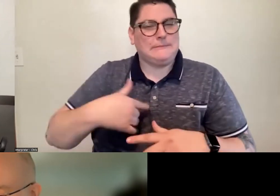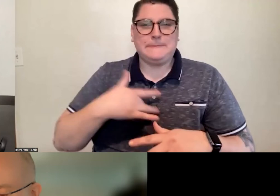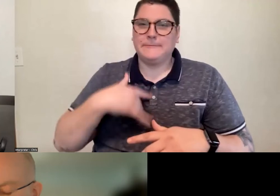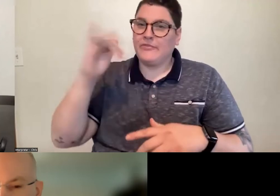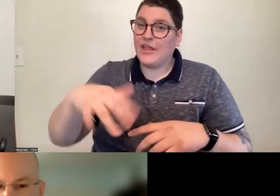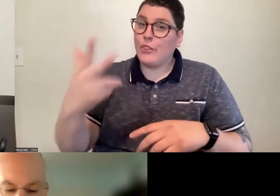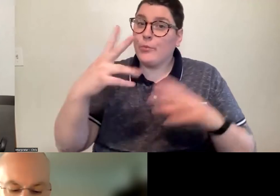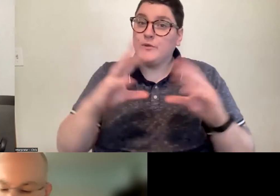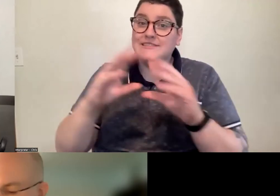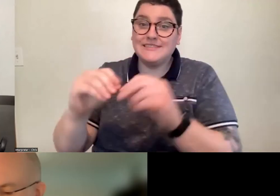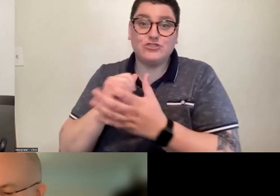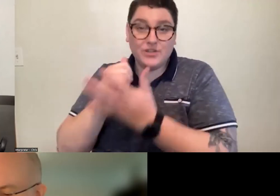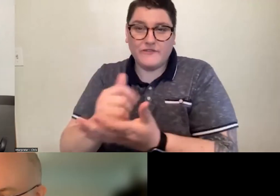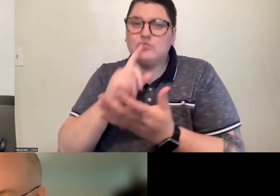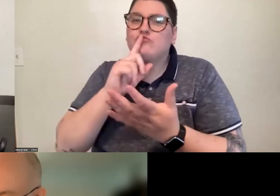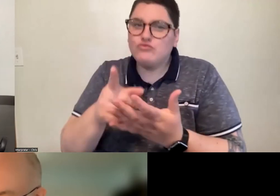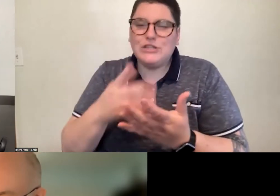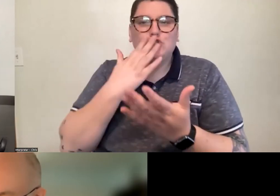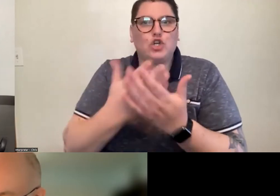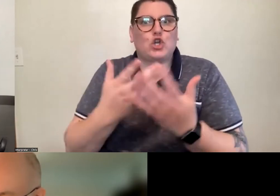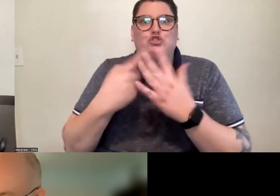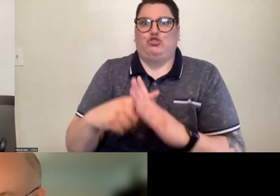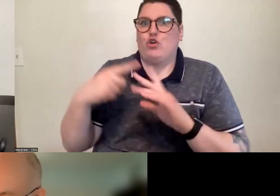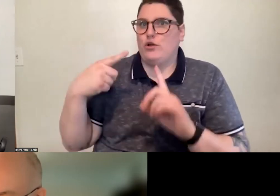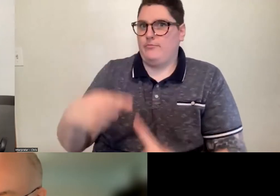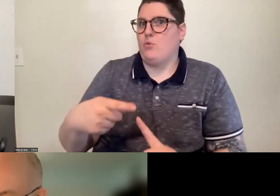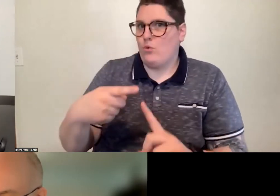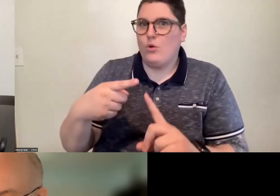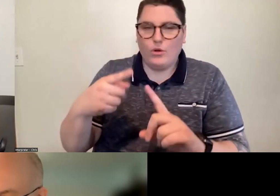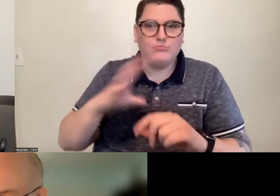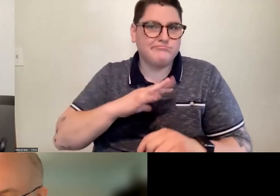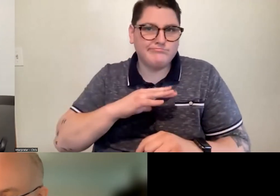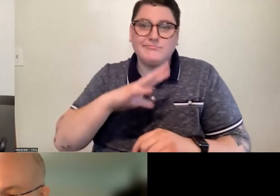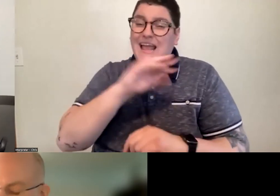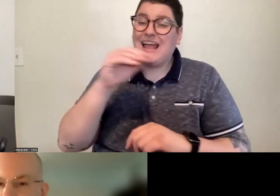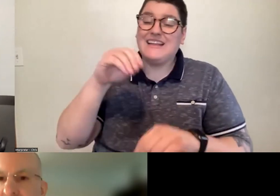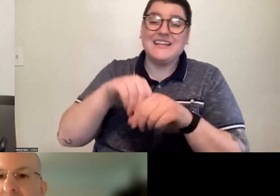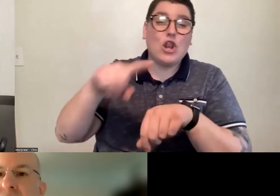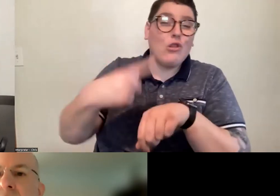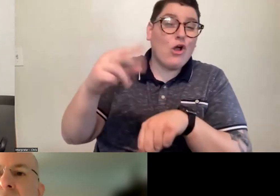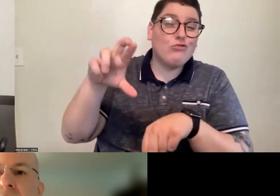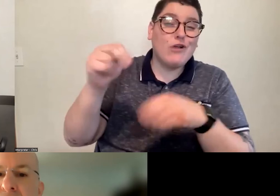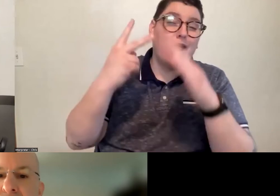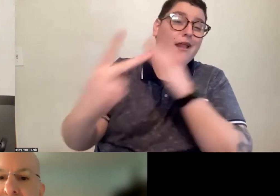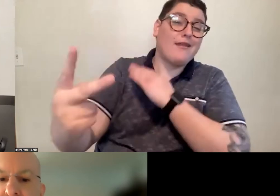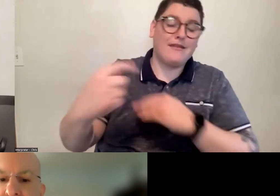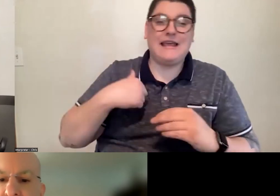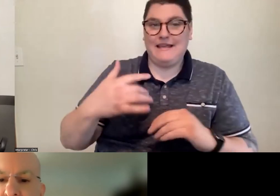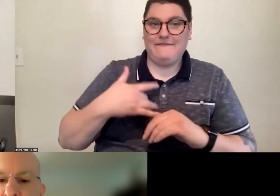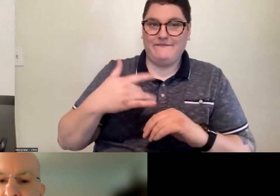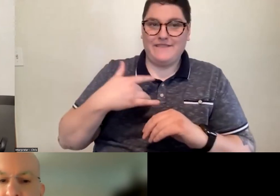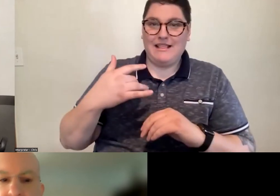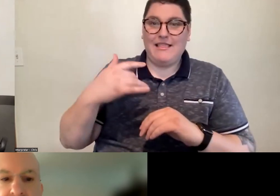3-session intervention really is the place to start for many places, and in the long run, I believe that a stepped approach